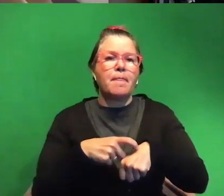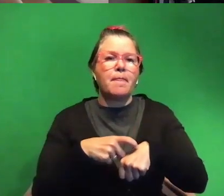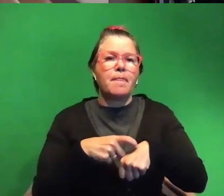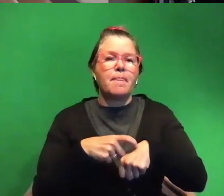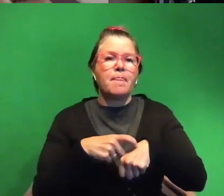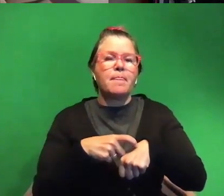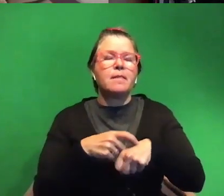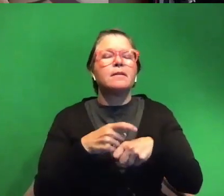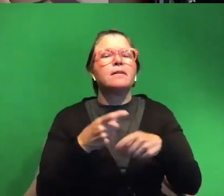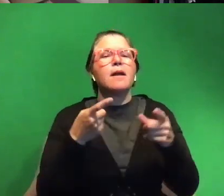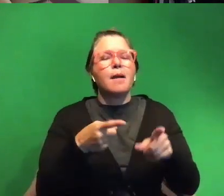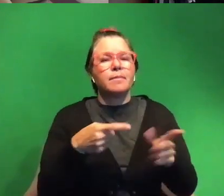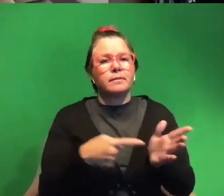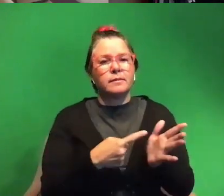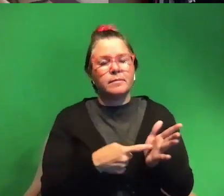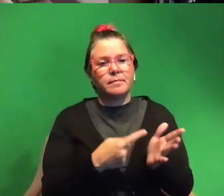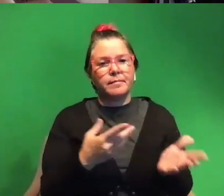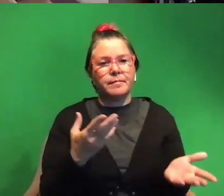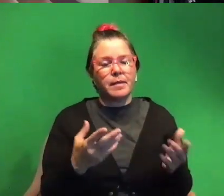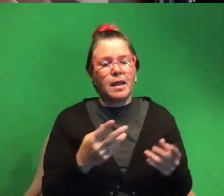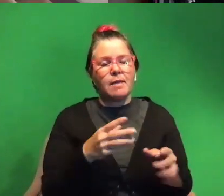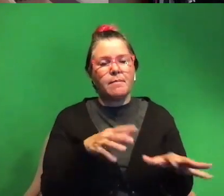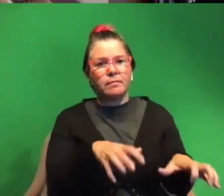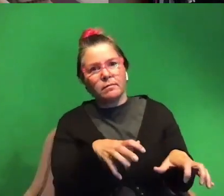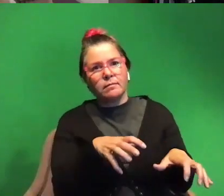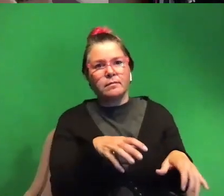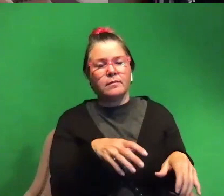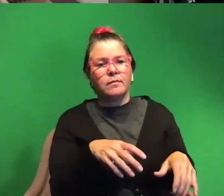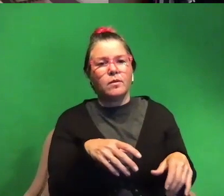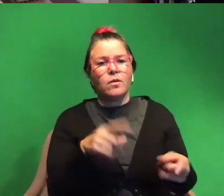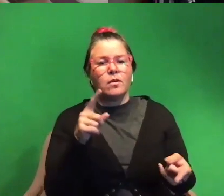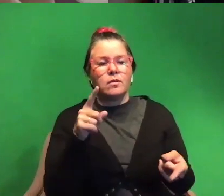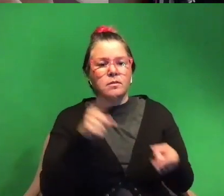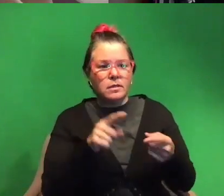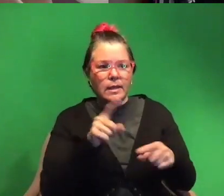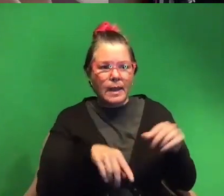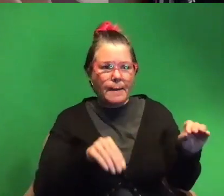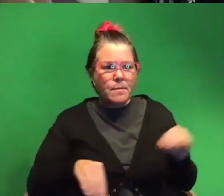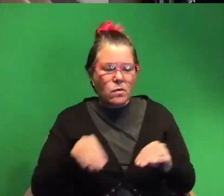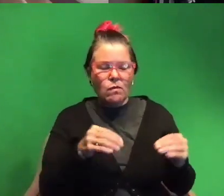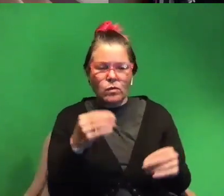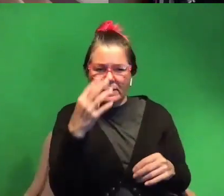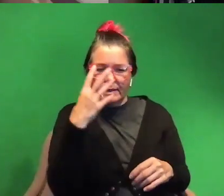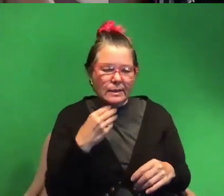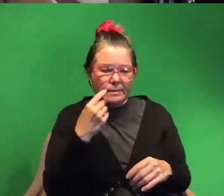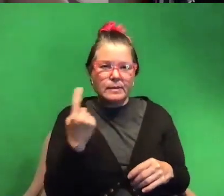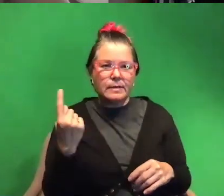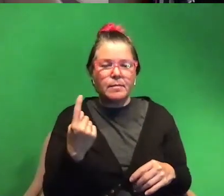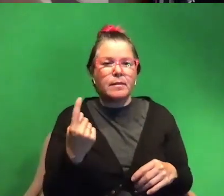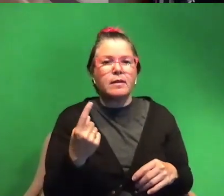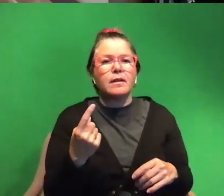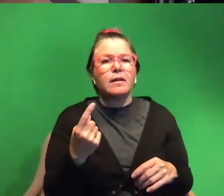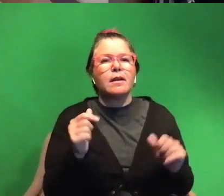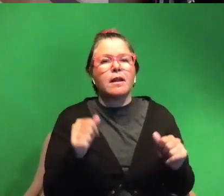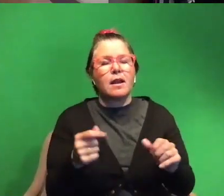In some cases, it might paralyze them or sort of reduce their mobility or make them a little sleepy, something like that. And then they're able to